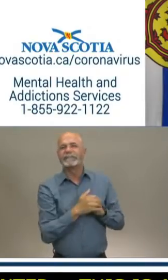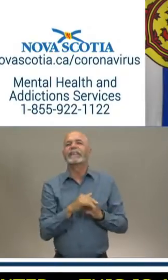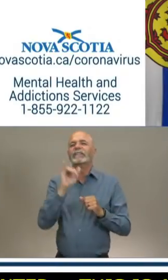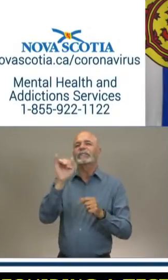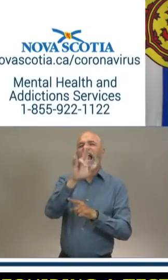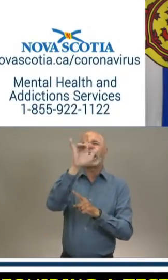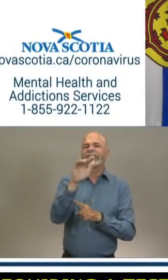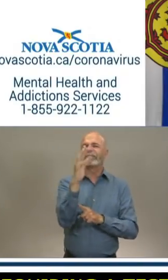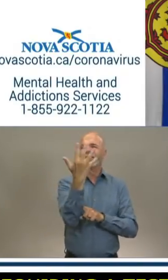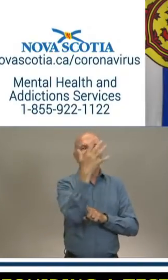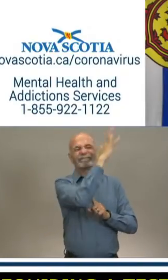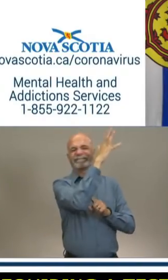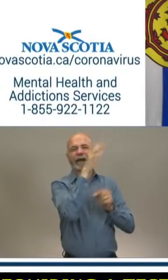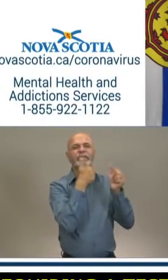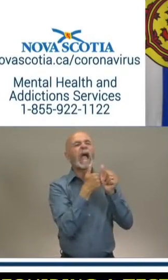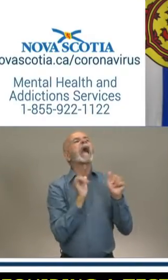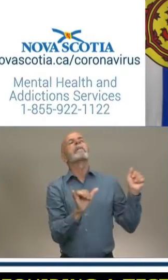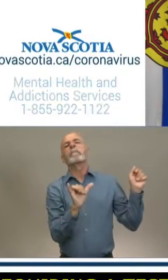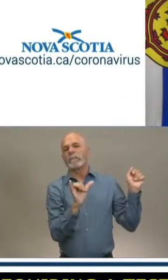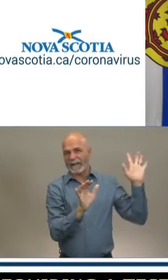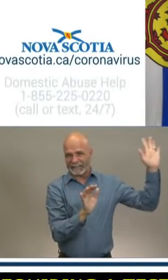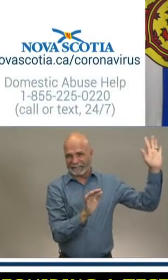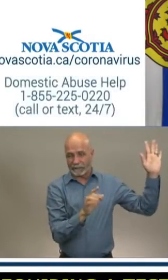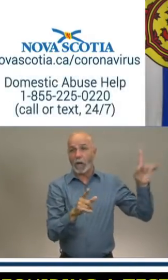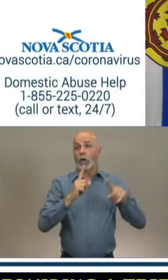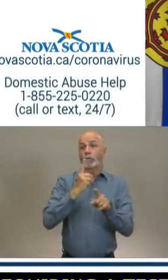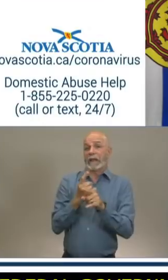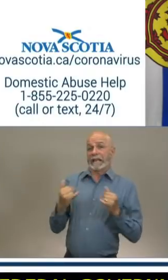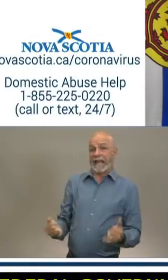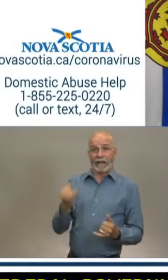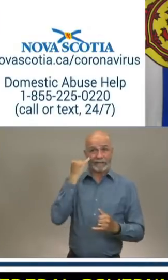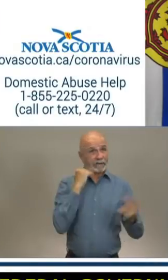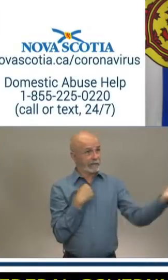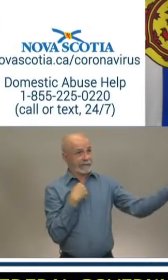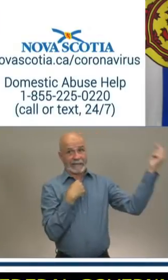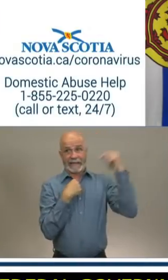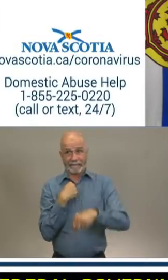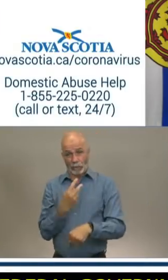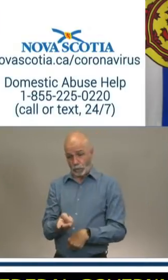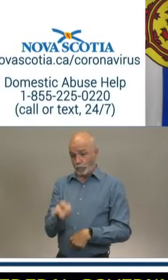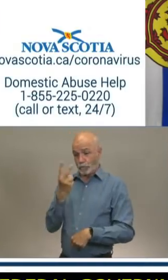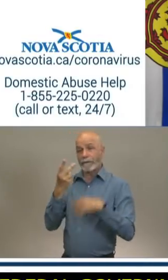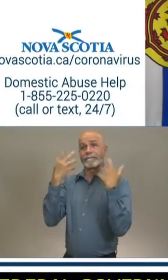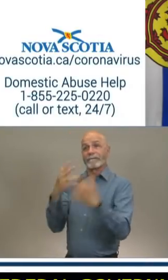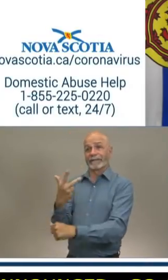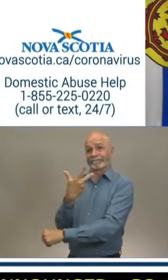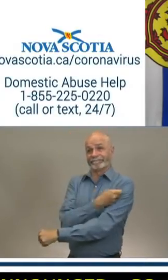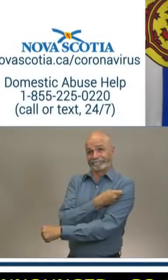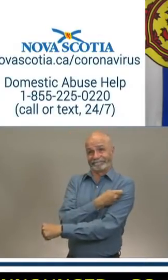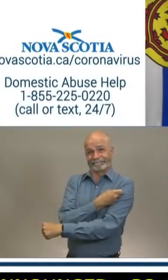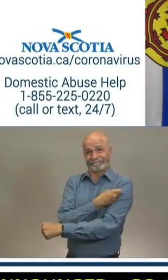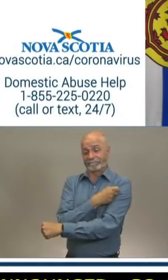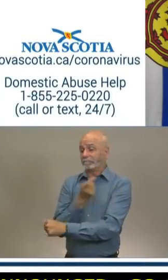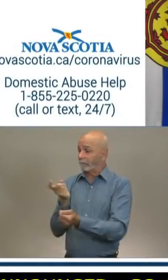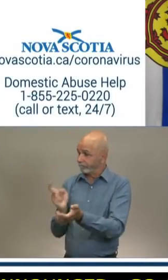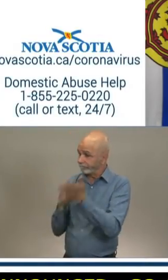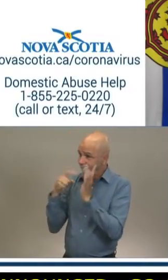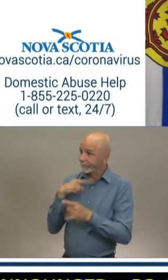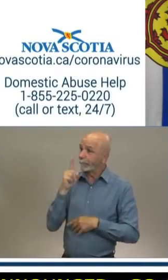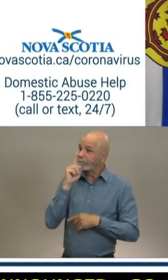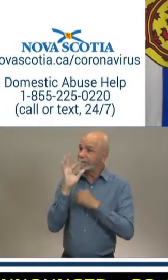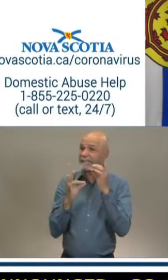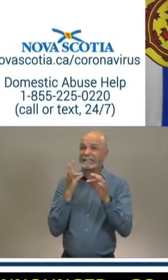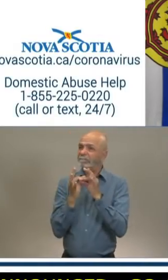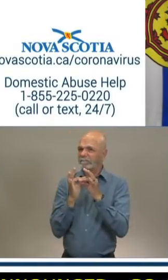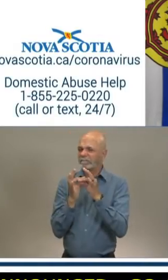of today, if you have 2 doses of vaccine when you come into our province, there's no longer a requirement for a test. Previously, we were